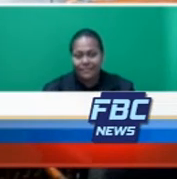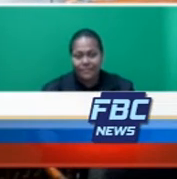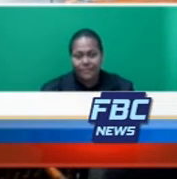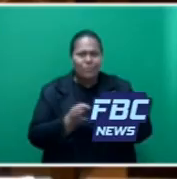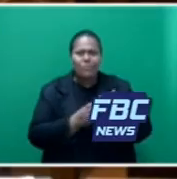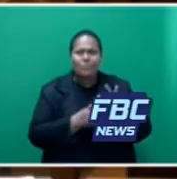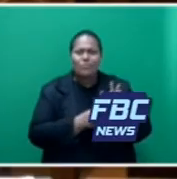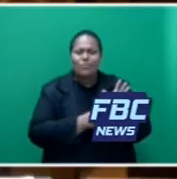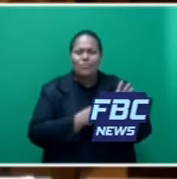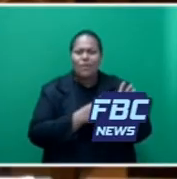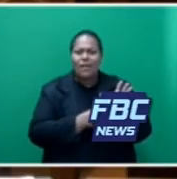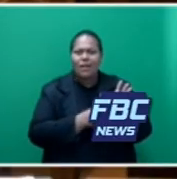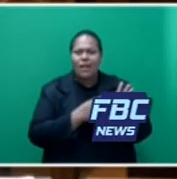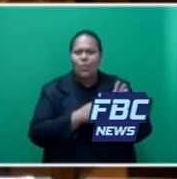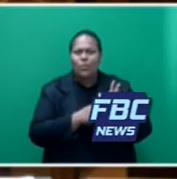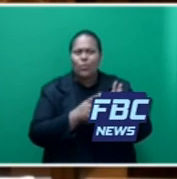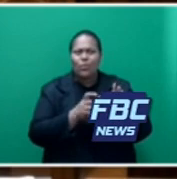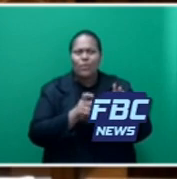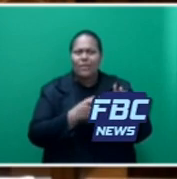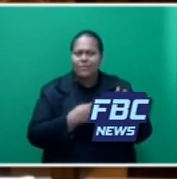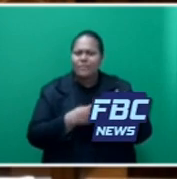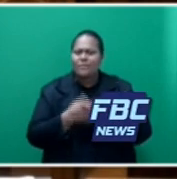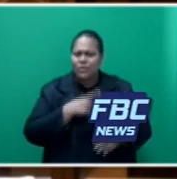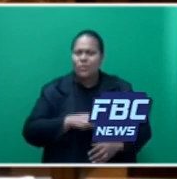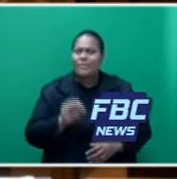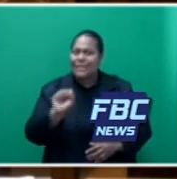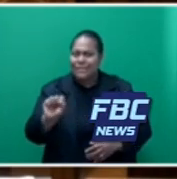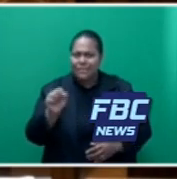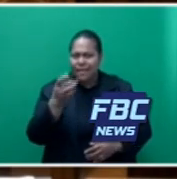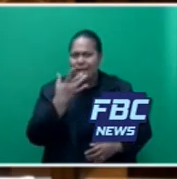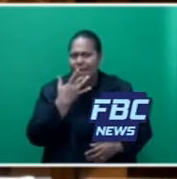Mbulunauza. He's a liar through and through.